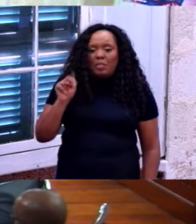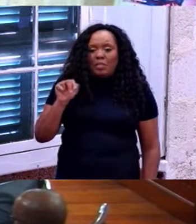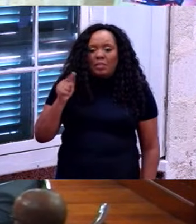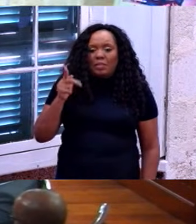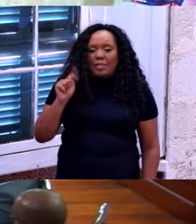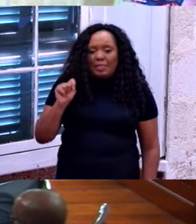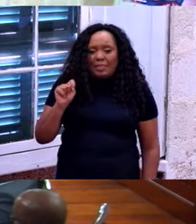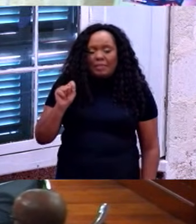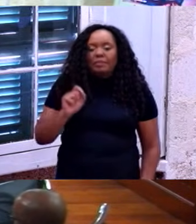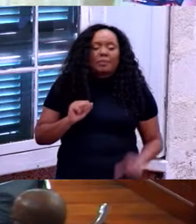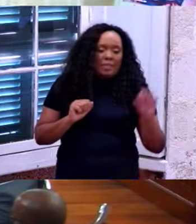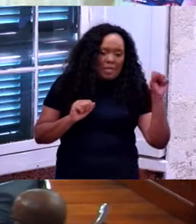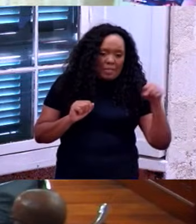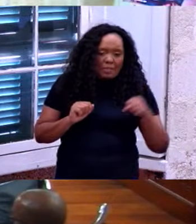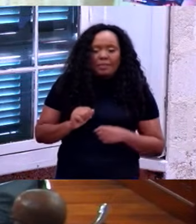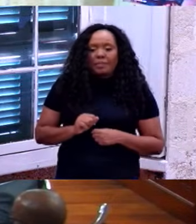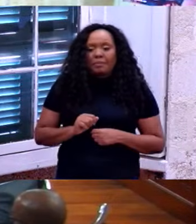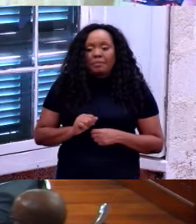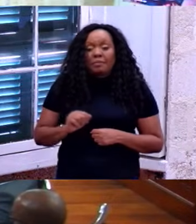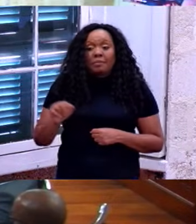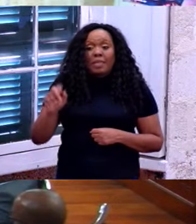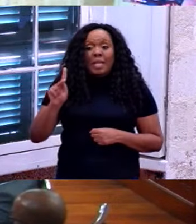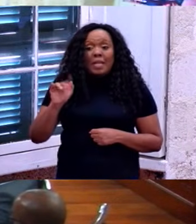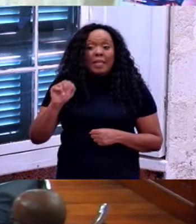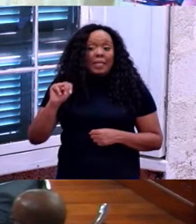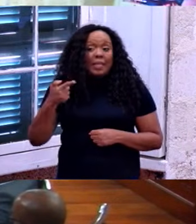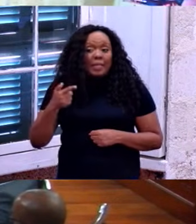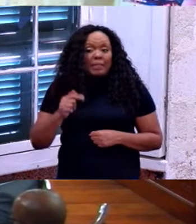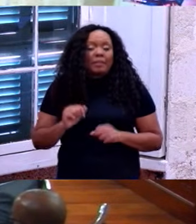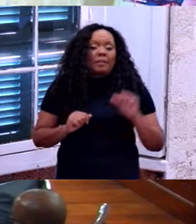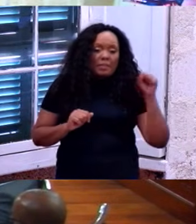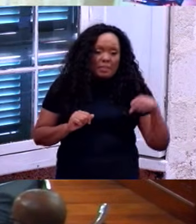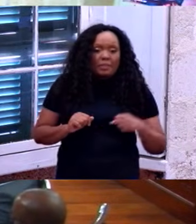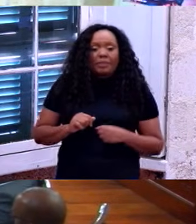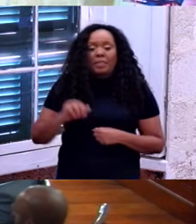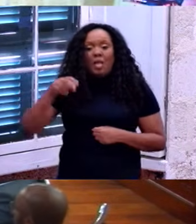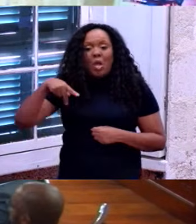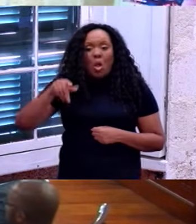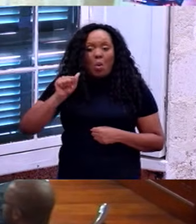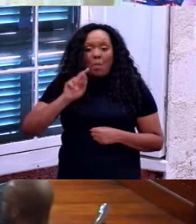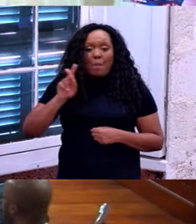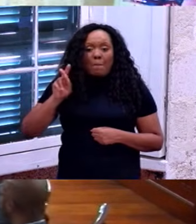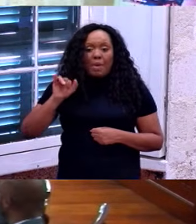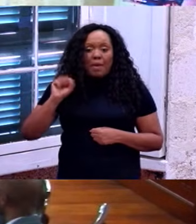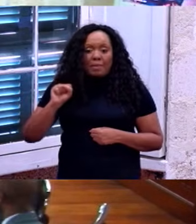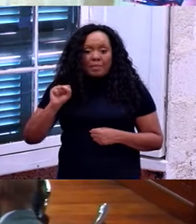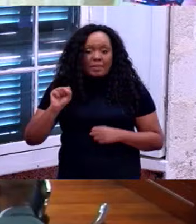Yes. Senator King, Yes. Senator Paris, Yes.